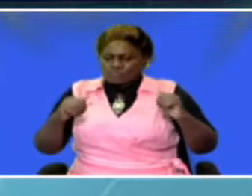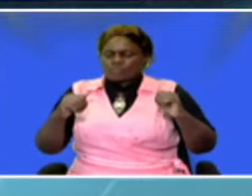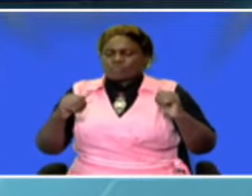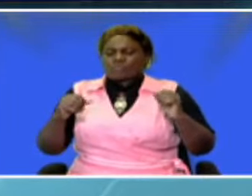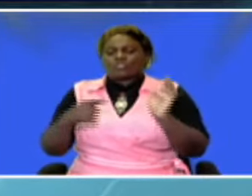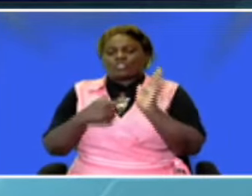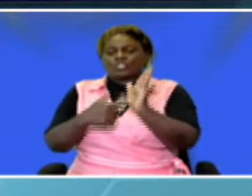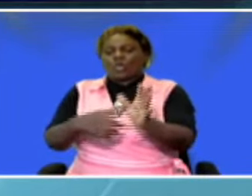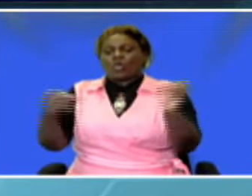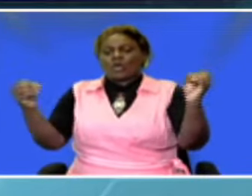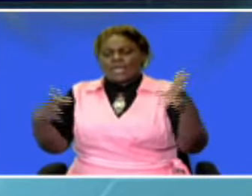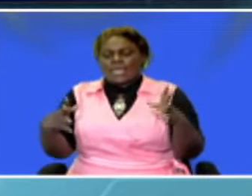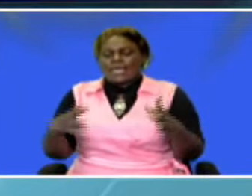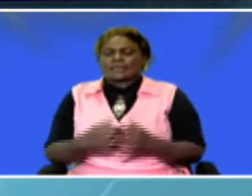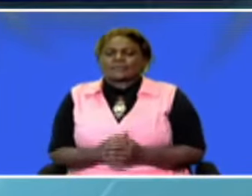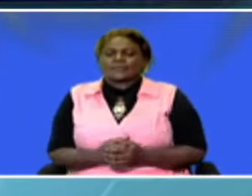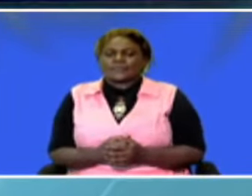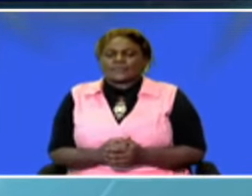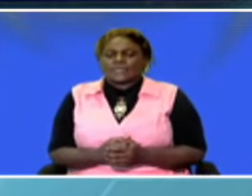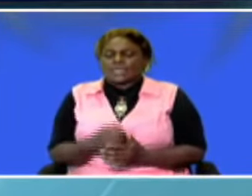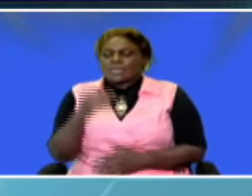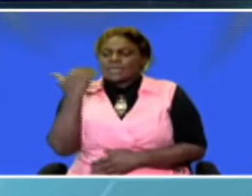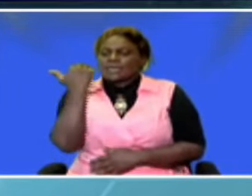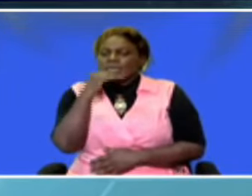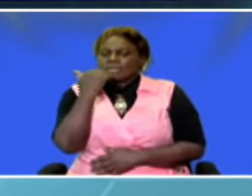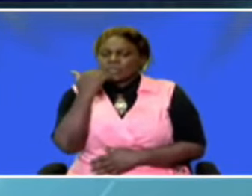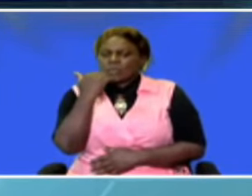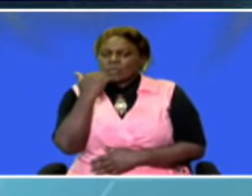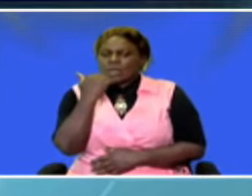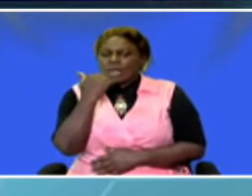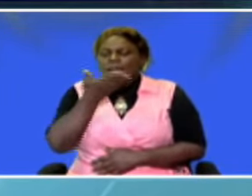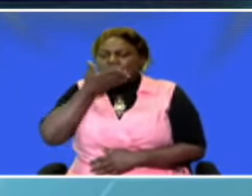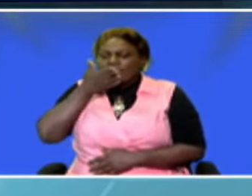gets clear as the days go by. Gachagua, who retreated to his Mount Kenya